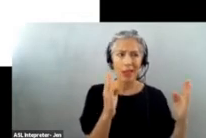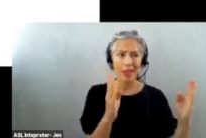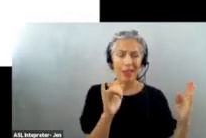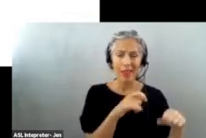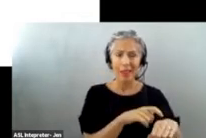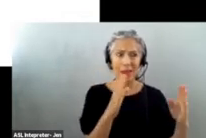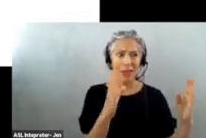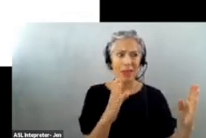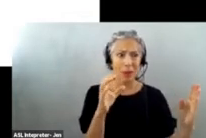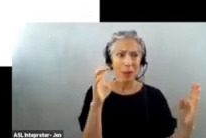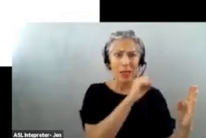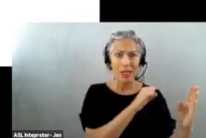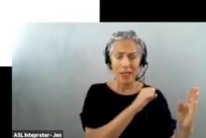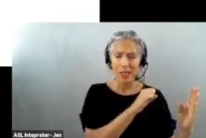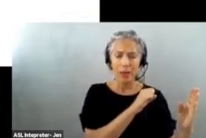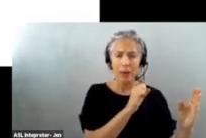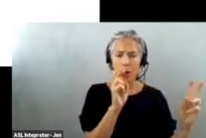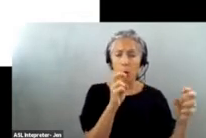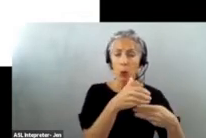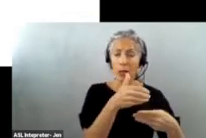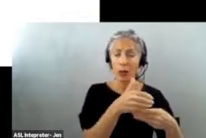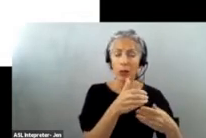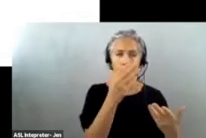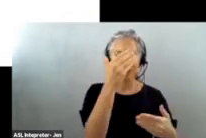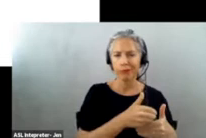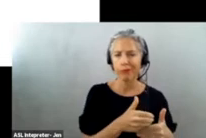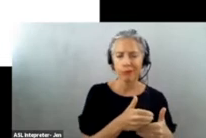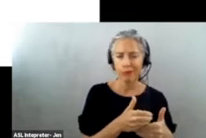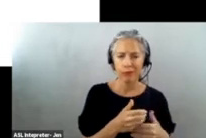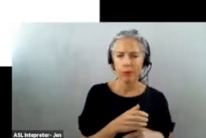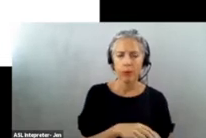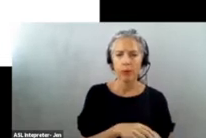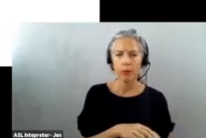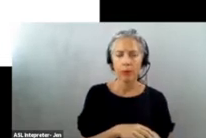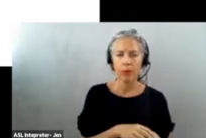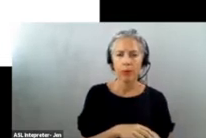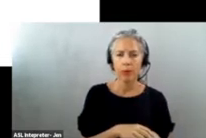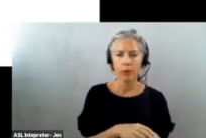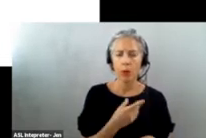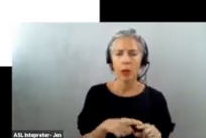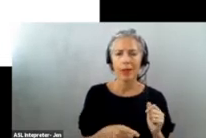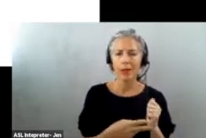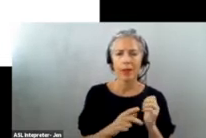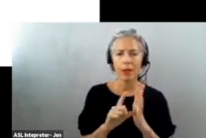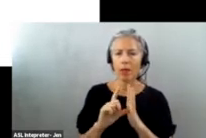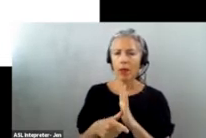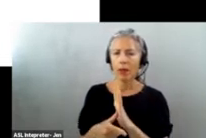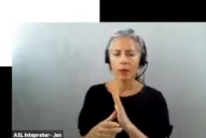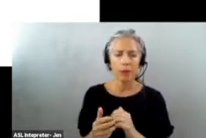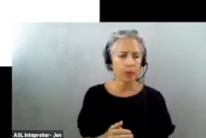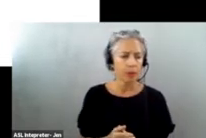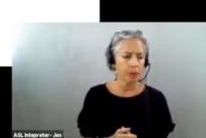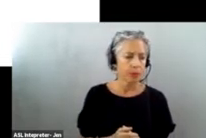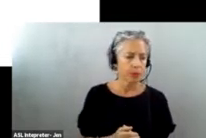window, it cannot be, we cannot save it longer on. And what we have basing this